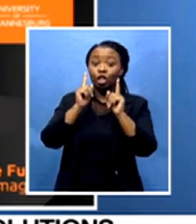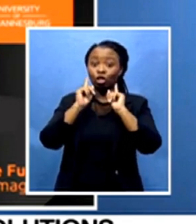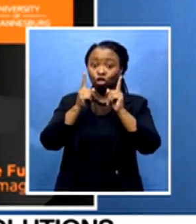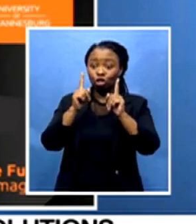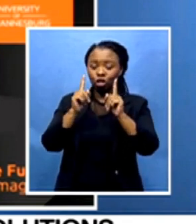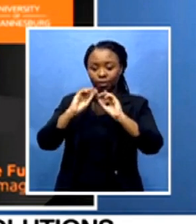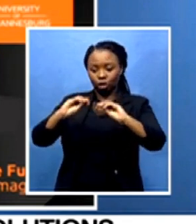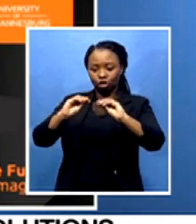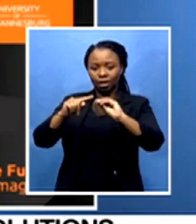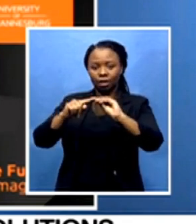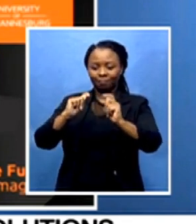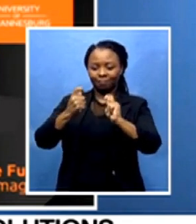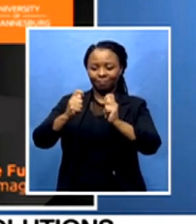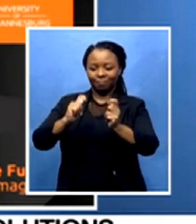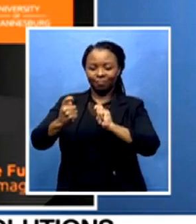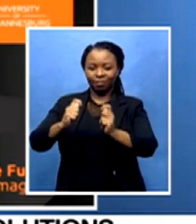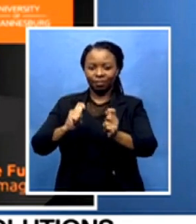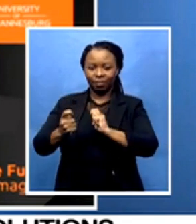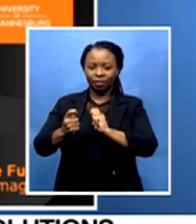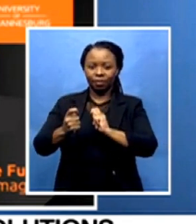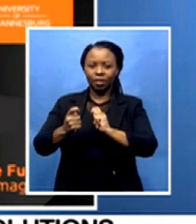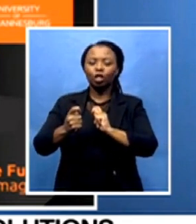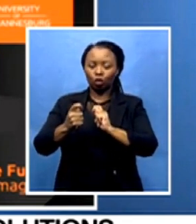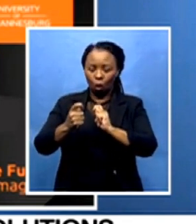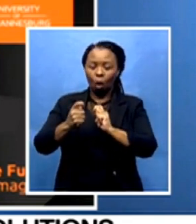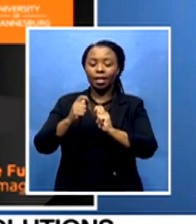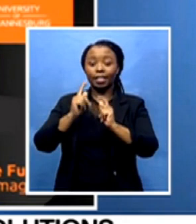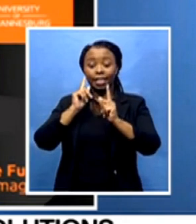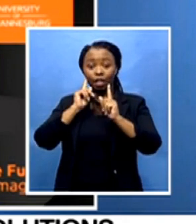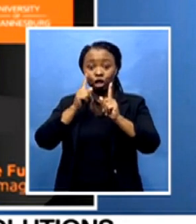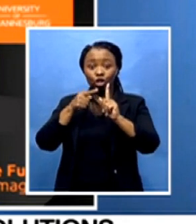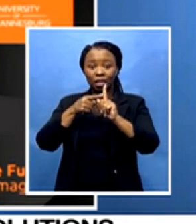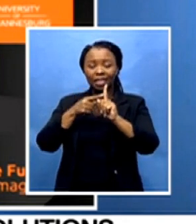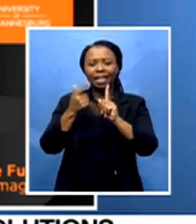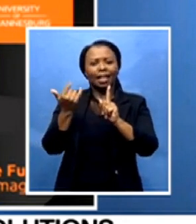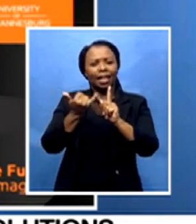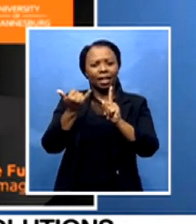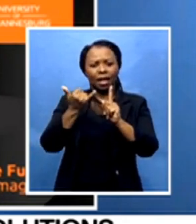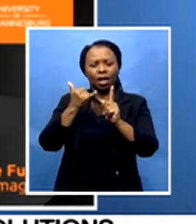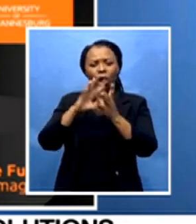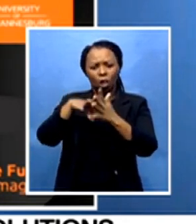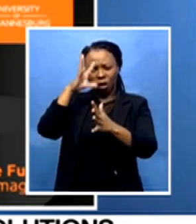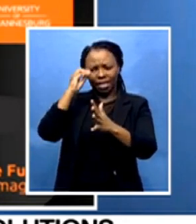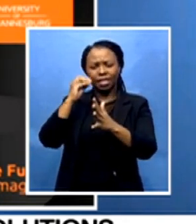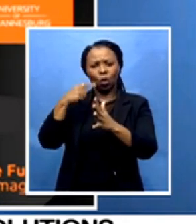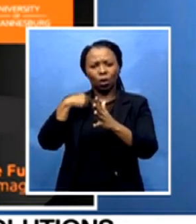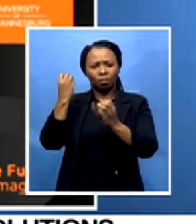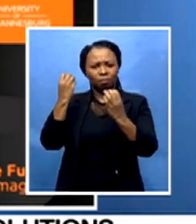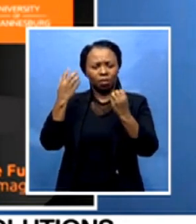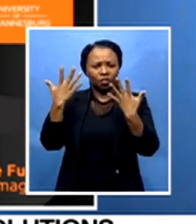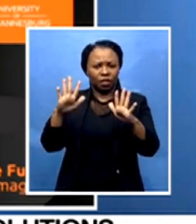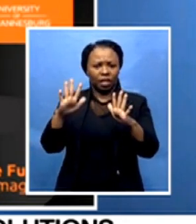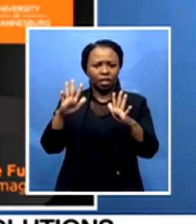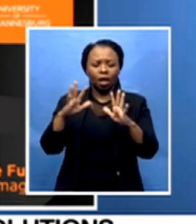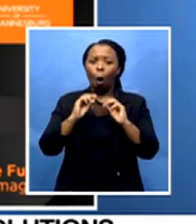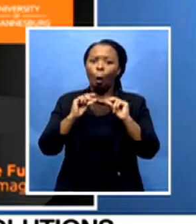that is needed to enable this deep type of learning that we're talking about is not quickly running through stuff. Yeah. It